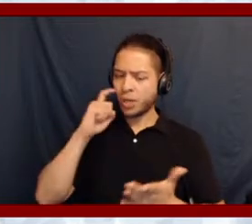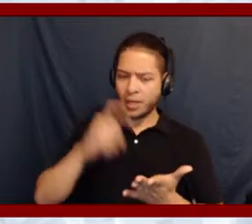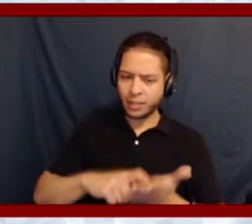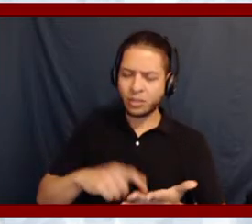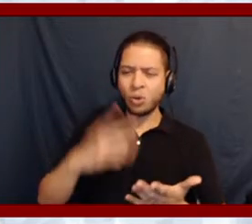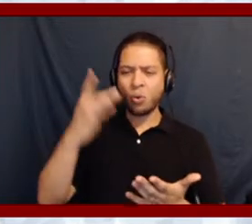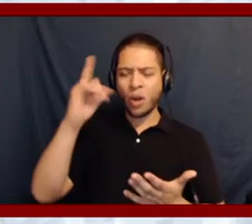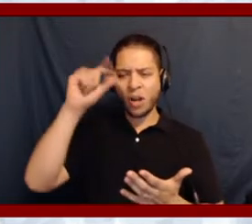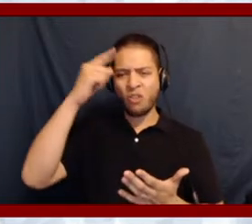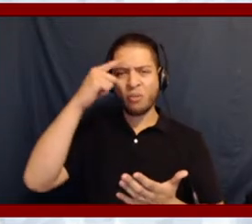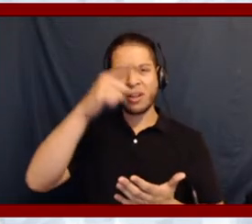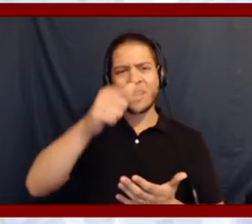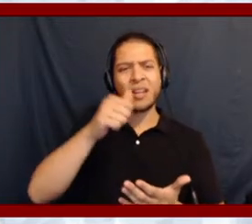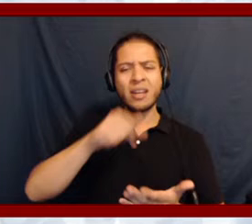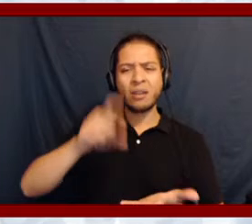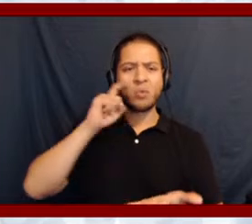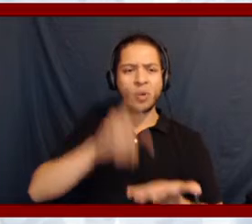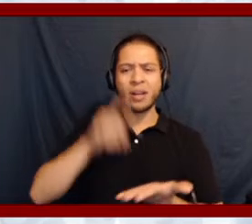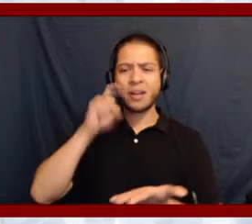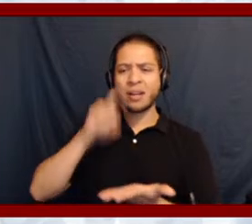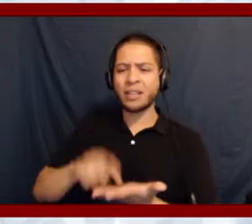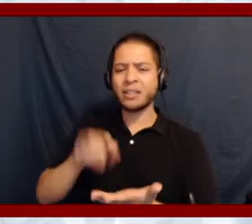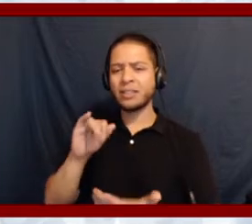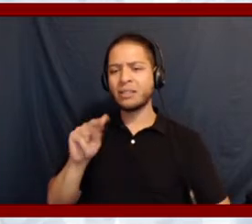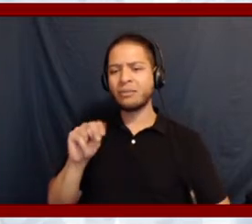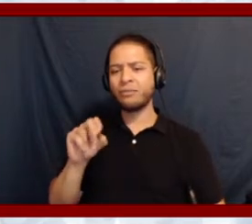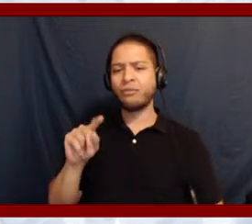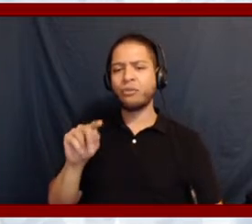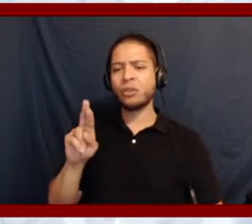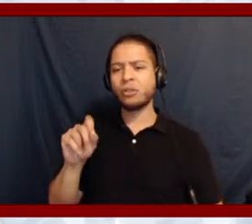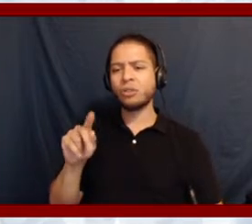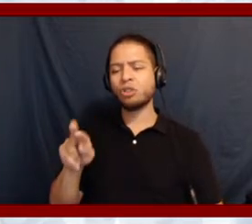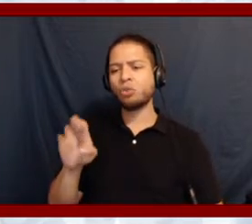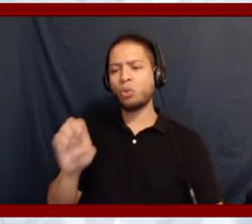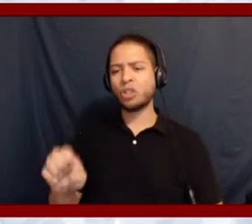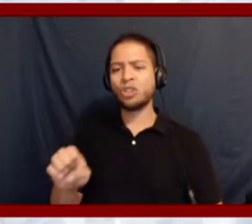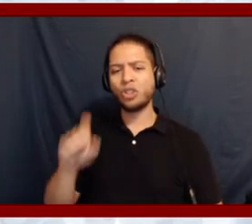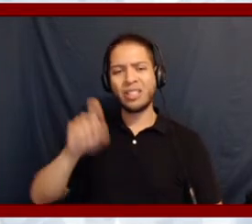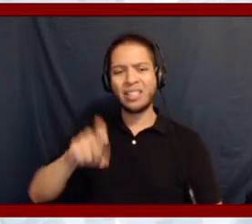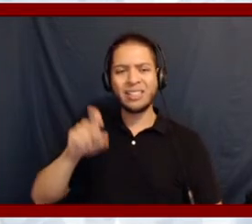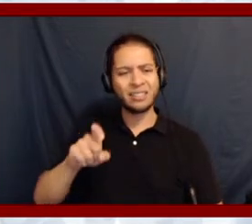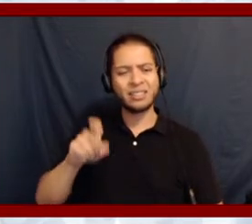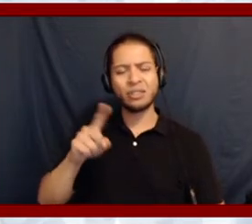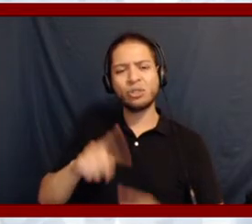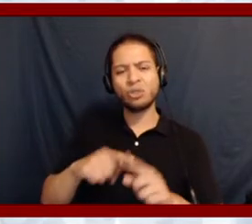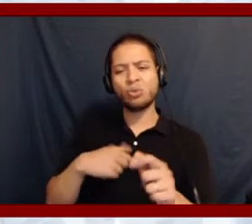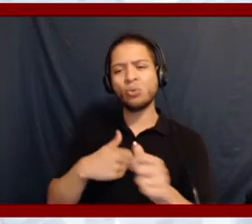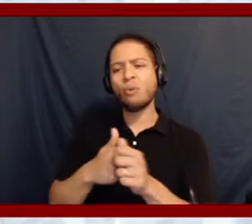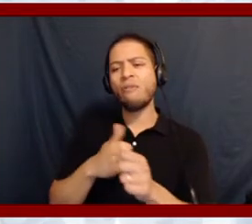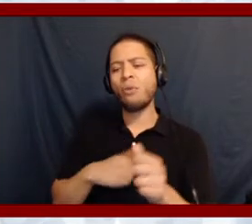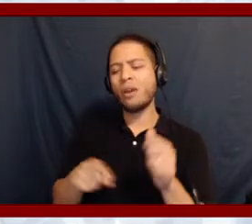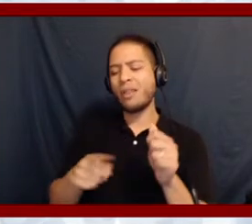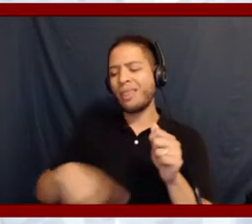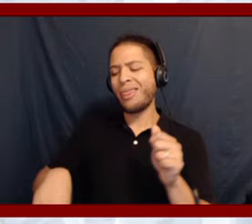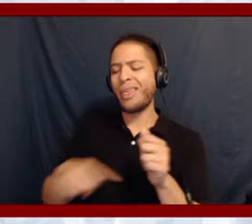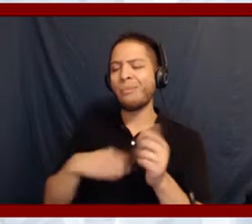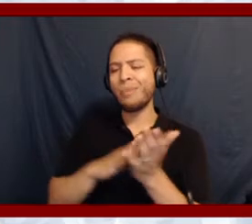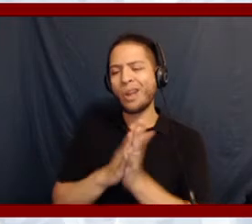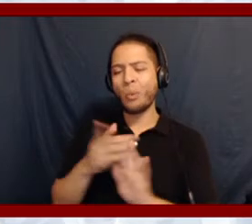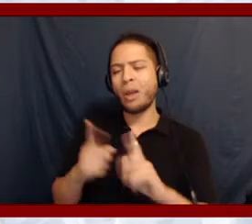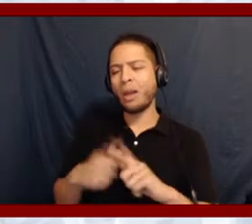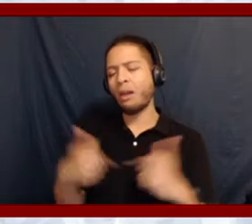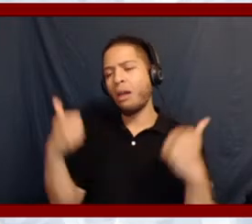provide support to prevent them from becoming the ghettos of a failed democracy without hope for revival nor a plan for what